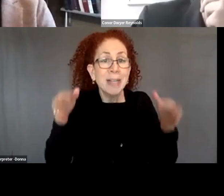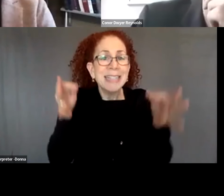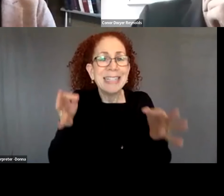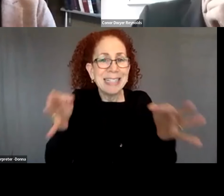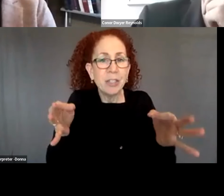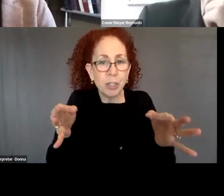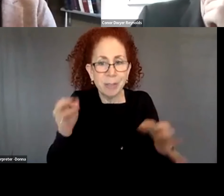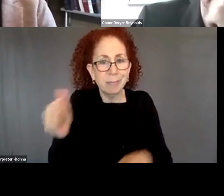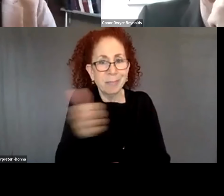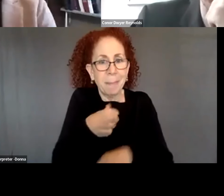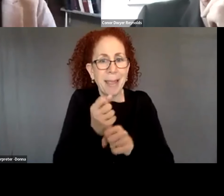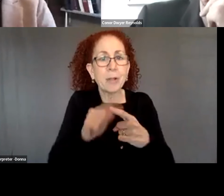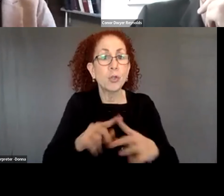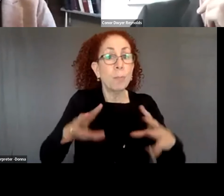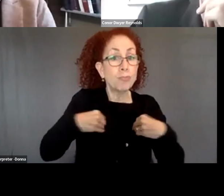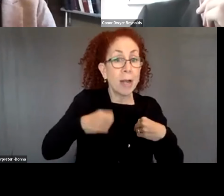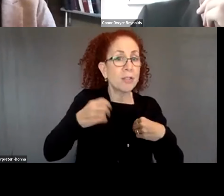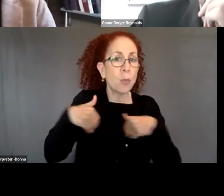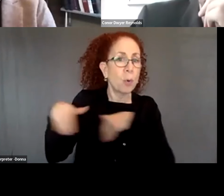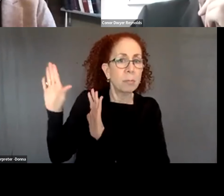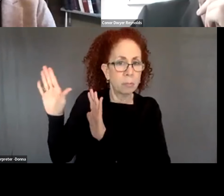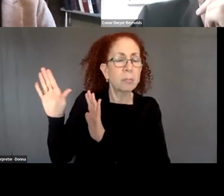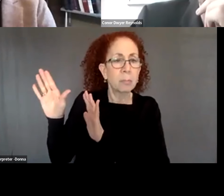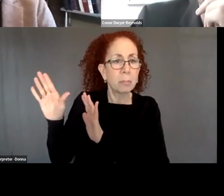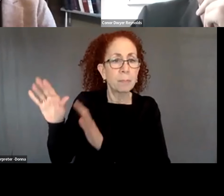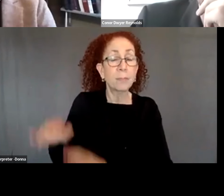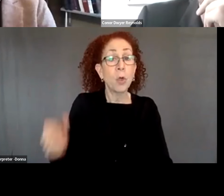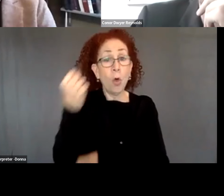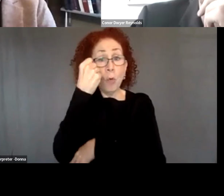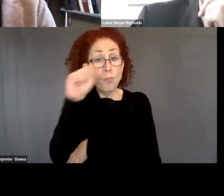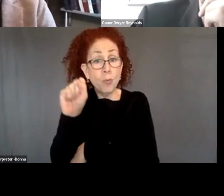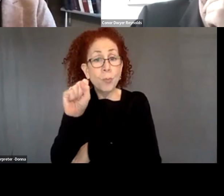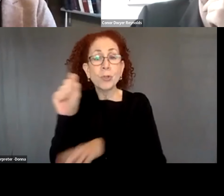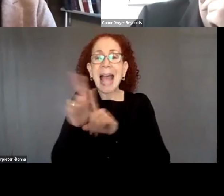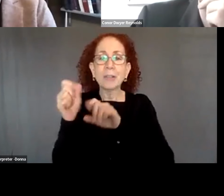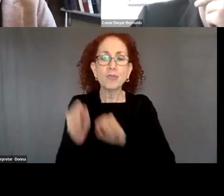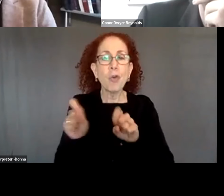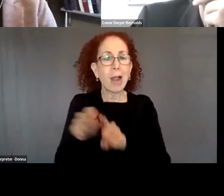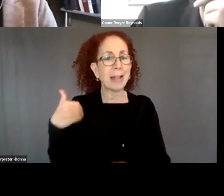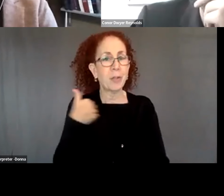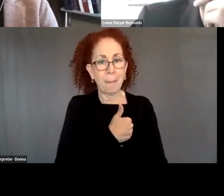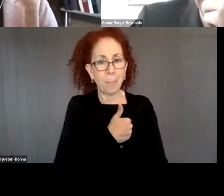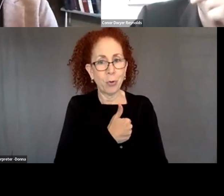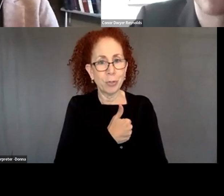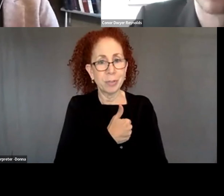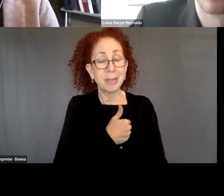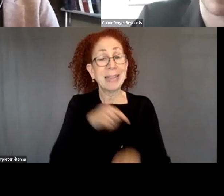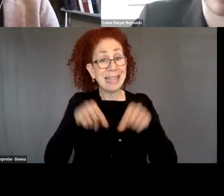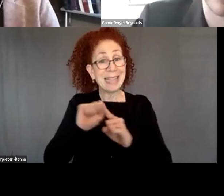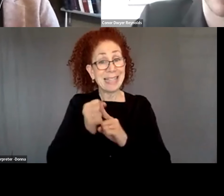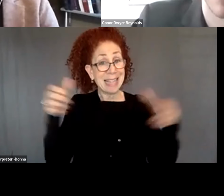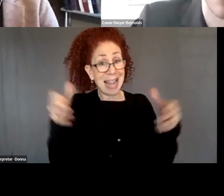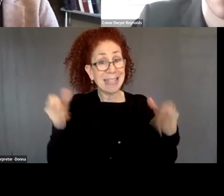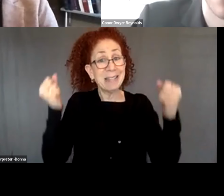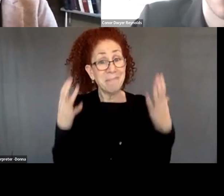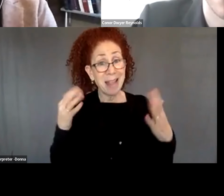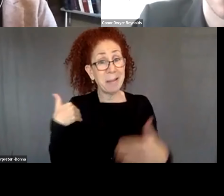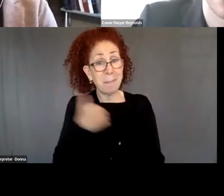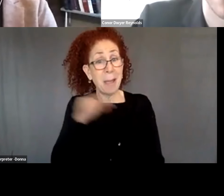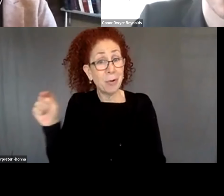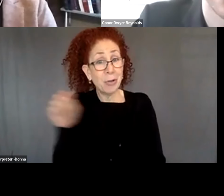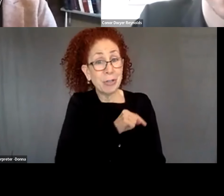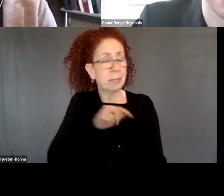it or to push it away. Movements are only as strong as their members, and in this case, many of the movement's members have